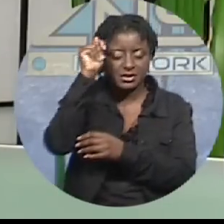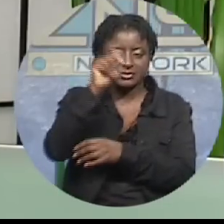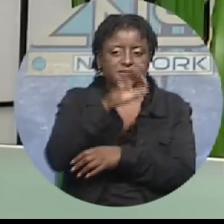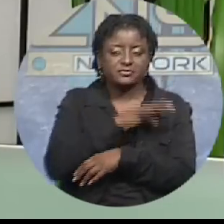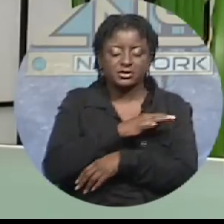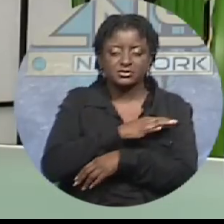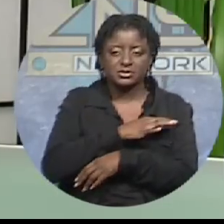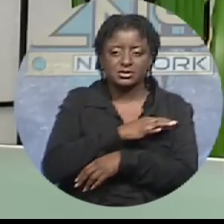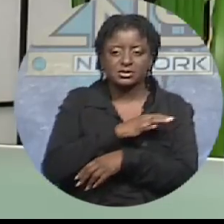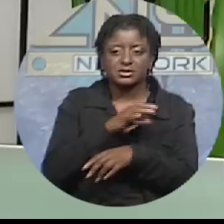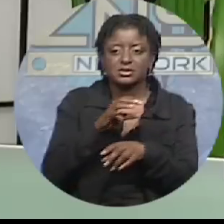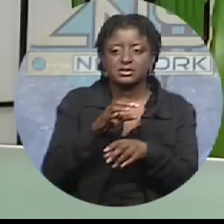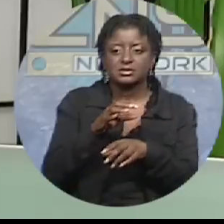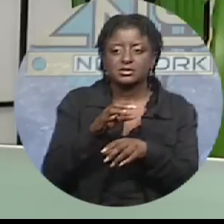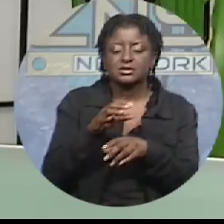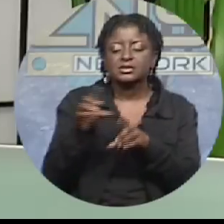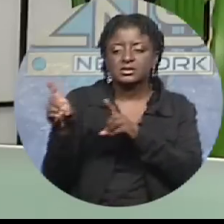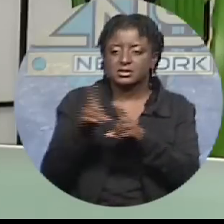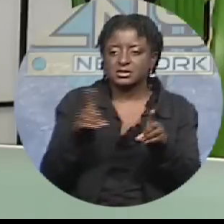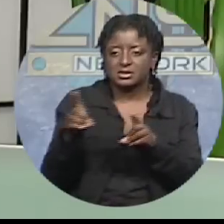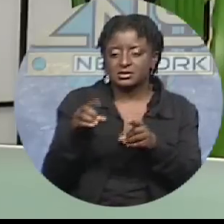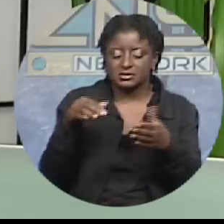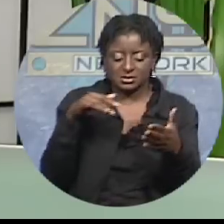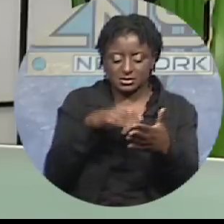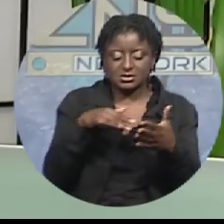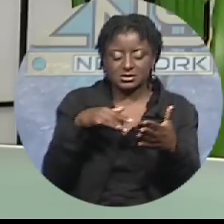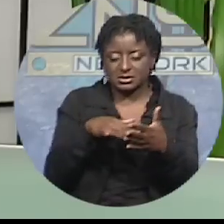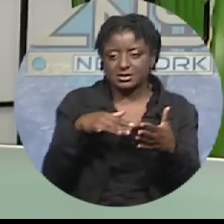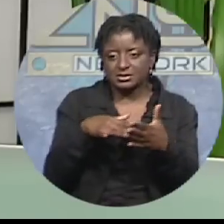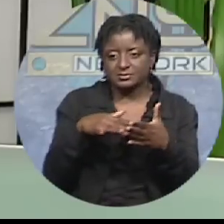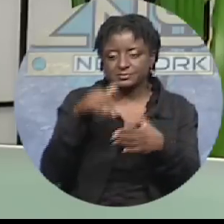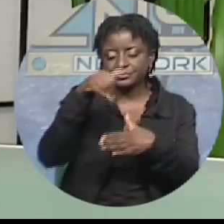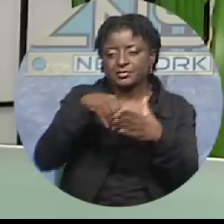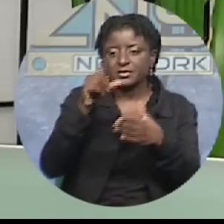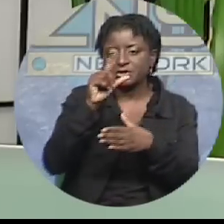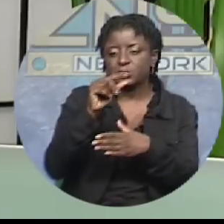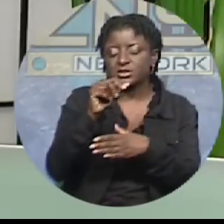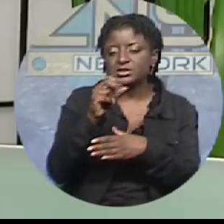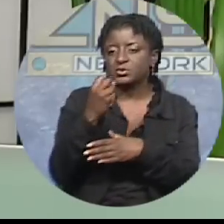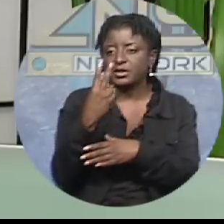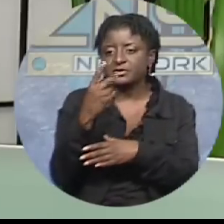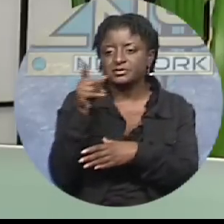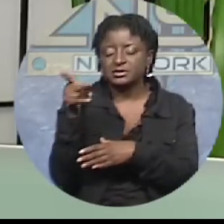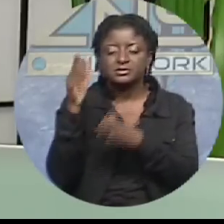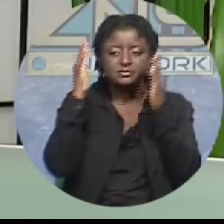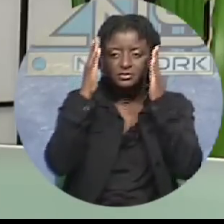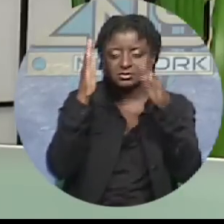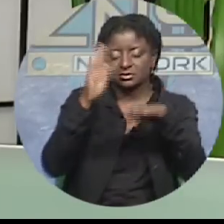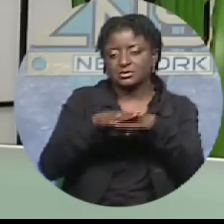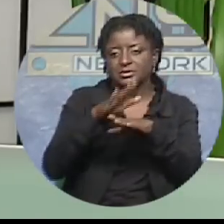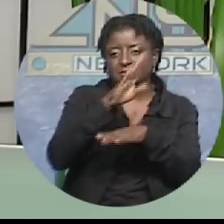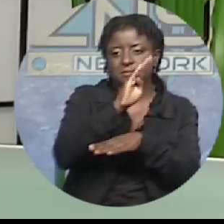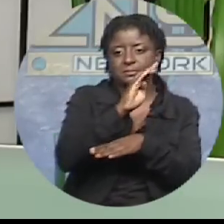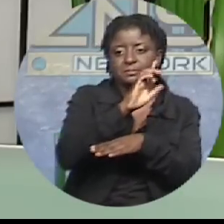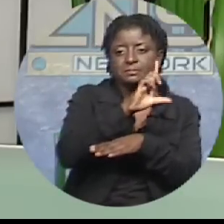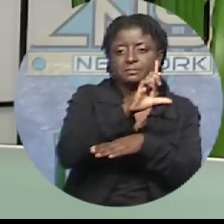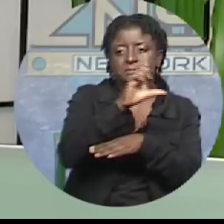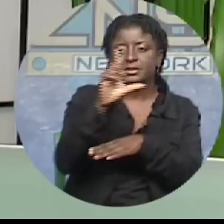in 2012, and one of the areas that he focused on was bullying, and he showed that